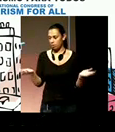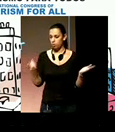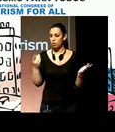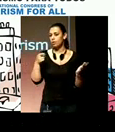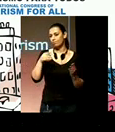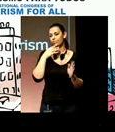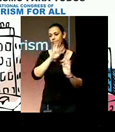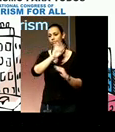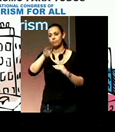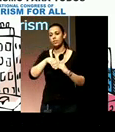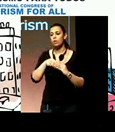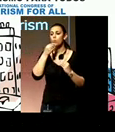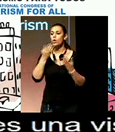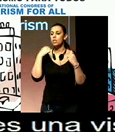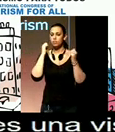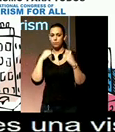global tourism view.